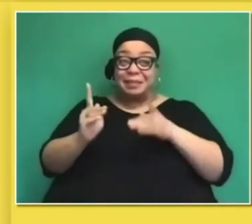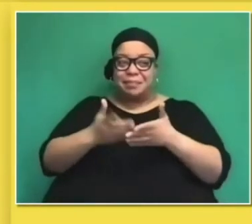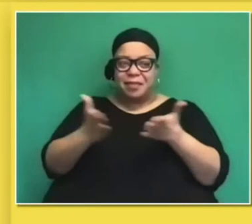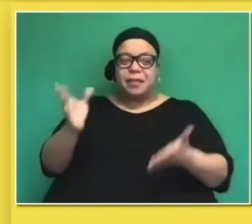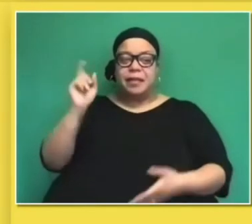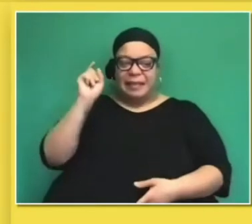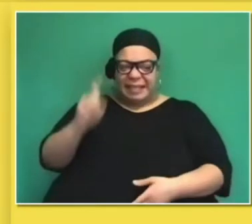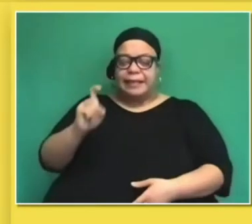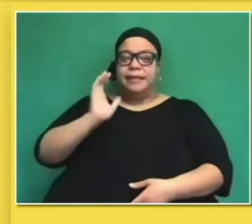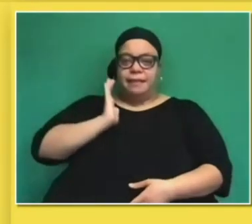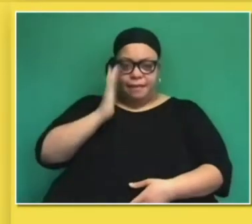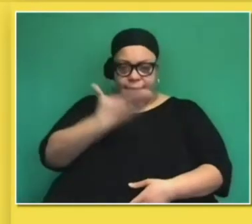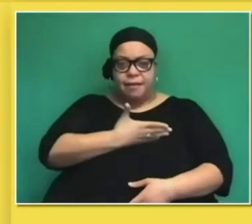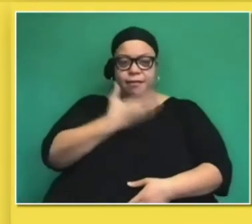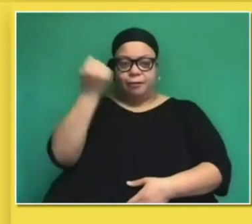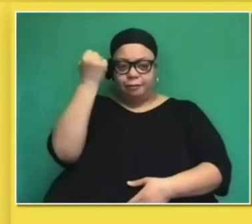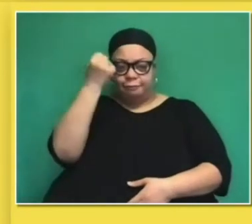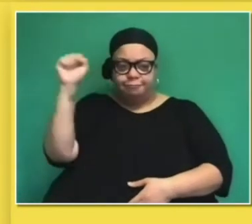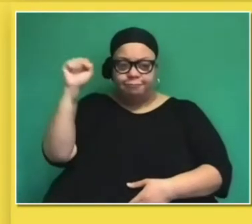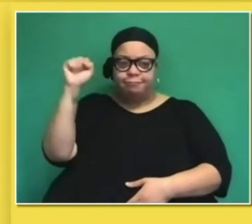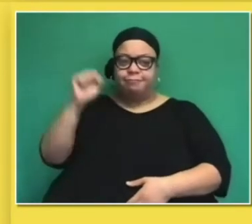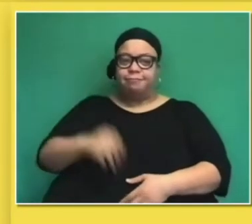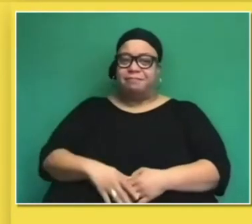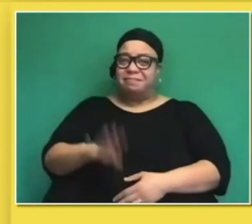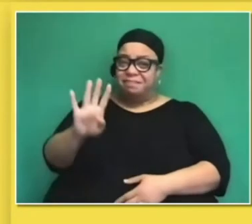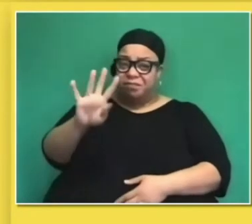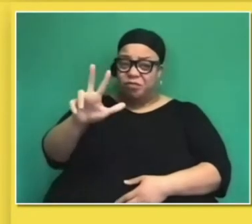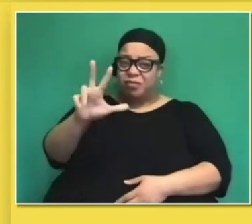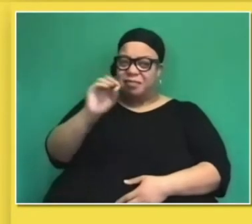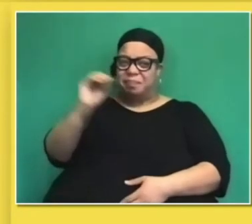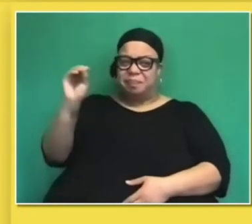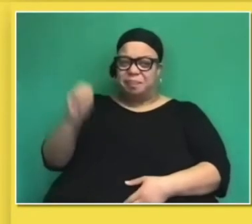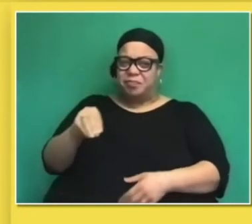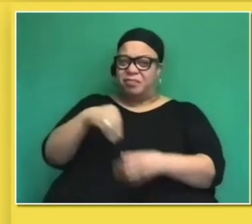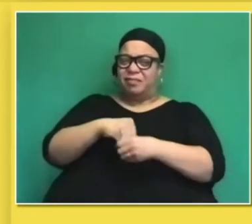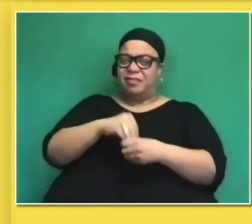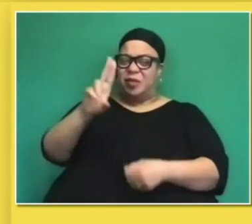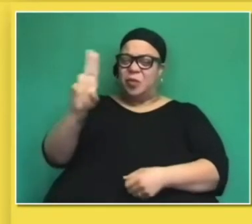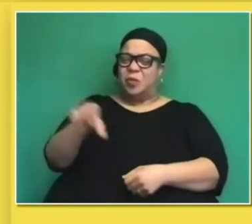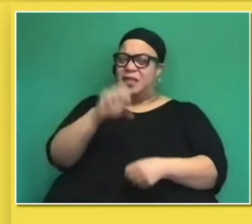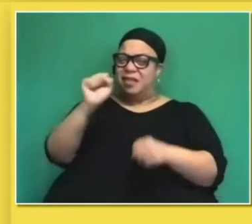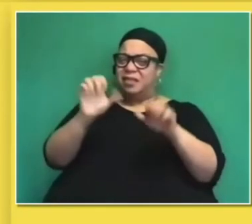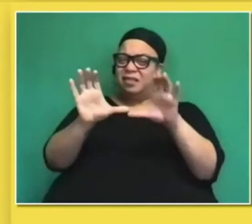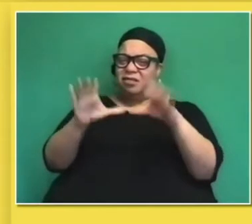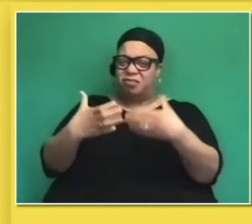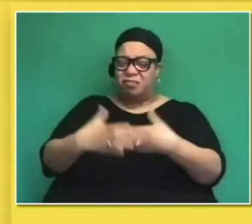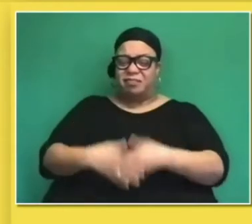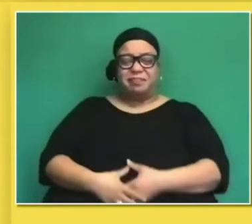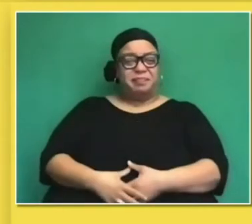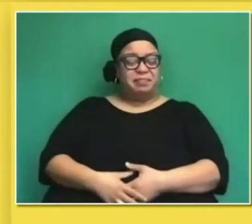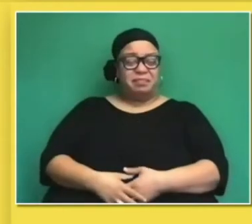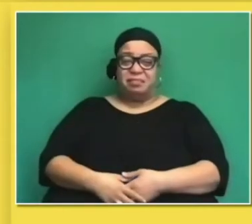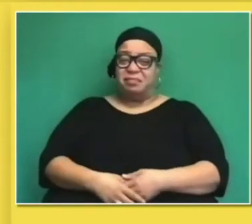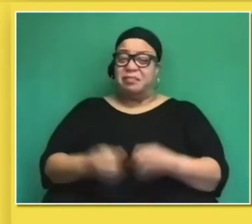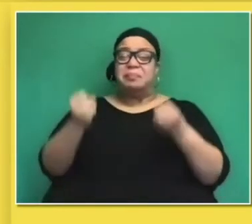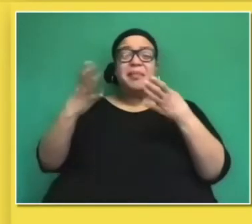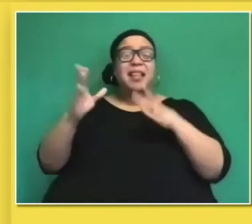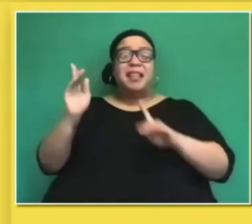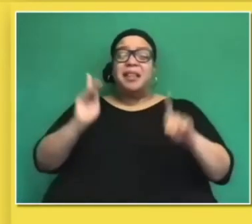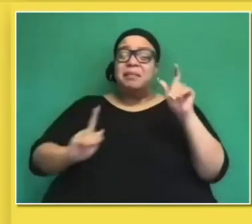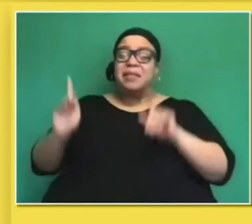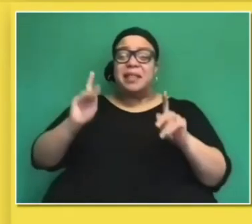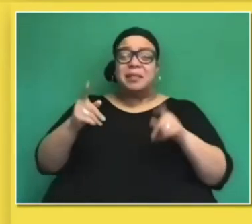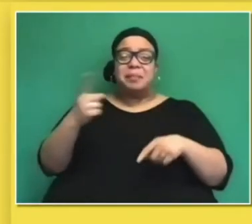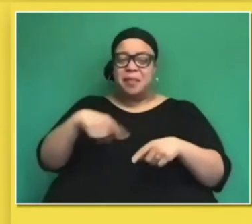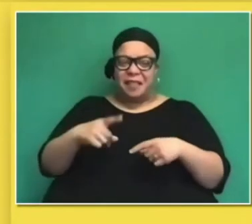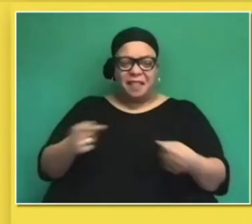out that 4 million people get up every morning, can buy unleaded gas and can't buy unleaded water. We found out that racism, as it affects Black people,